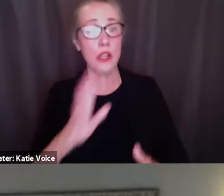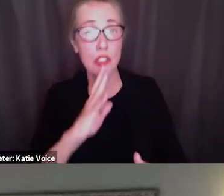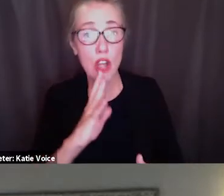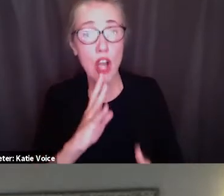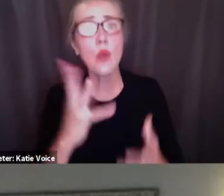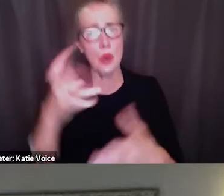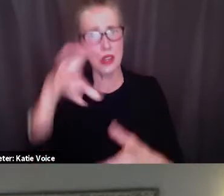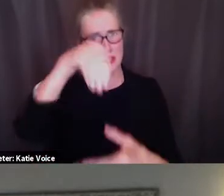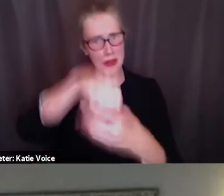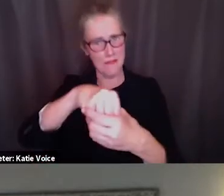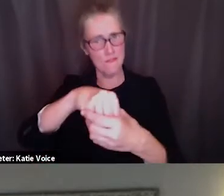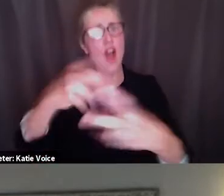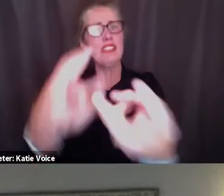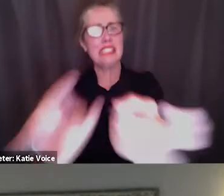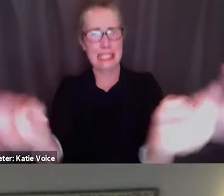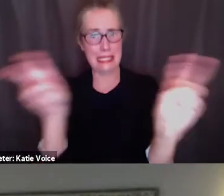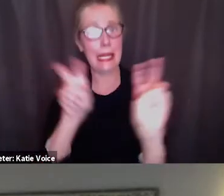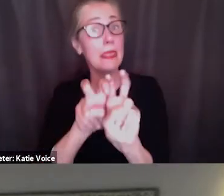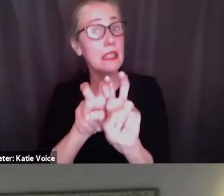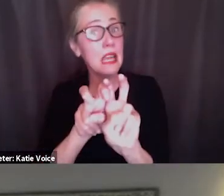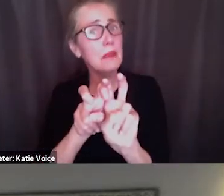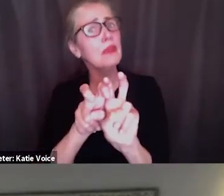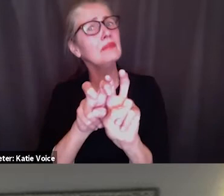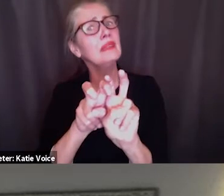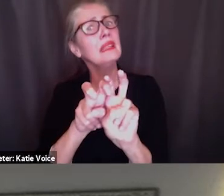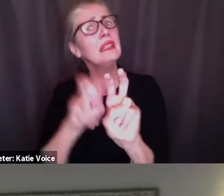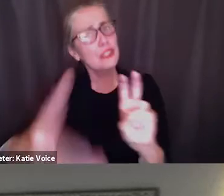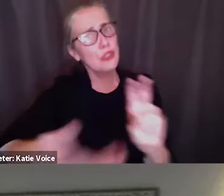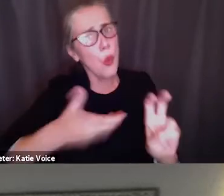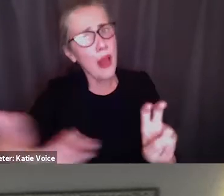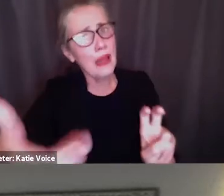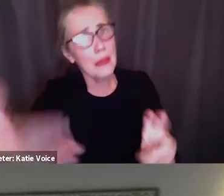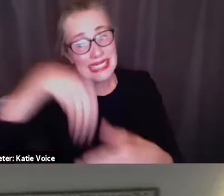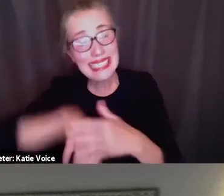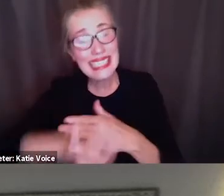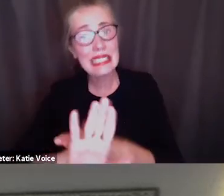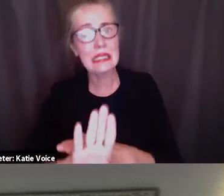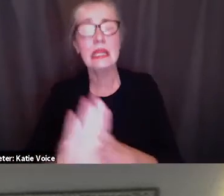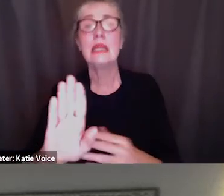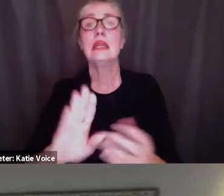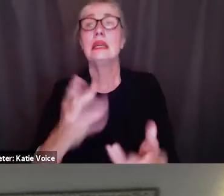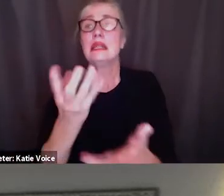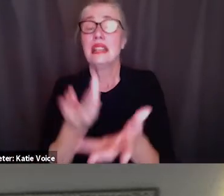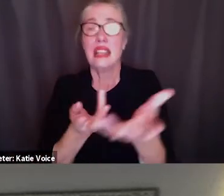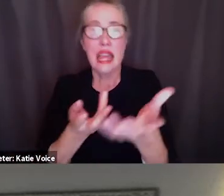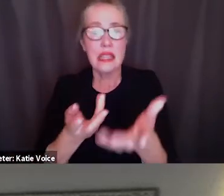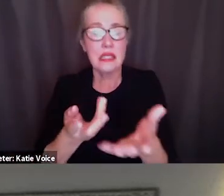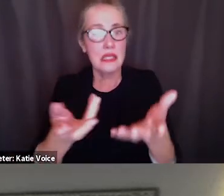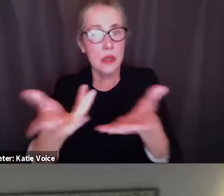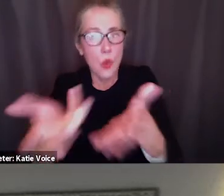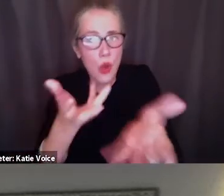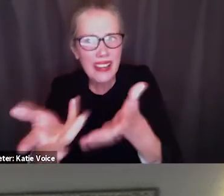table. So let us come in. Let's work out these incredibly difficult decisions